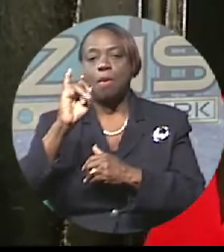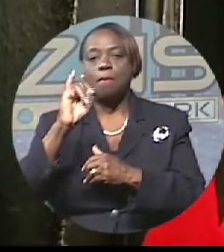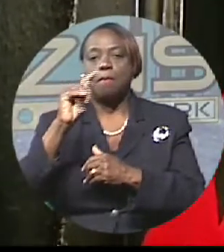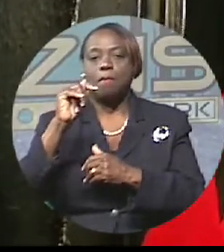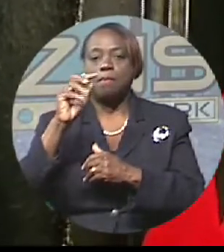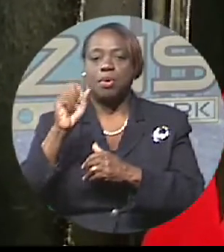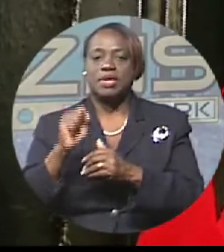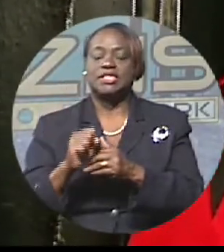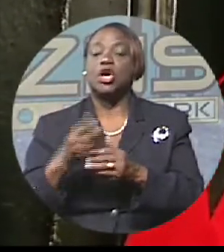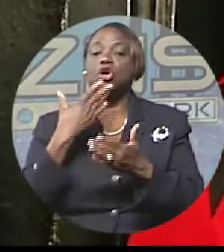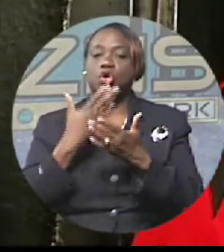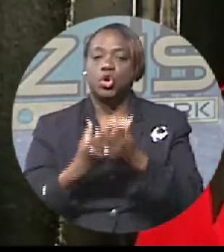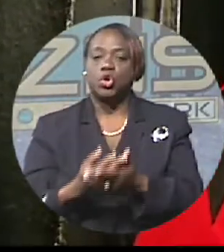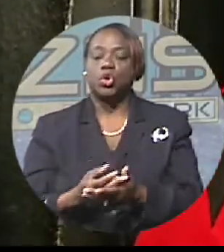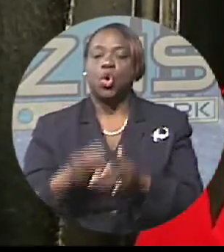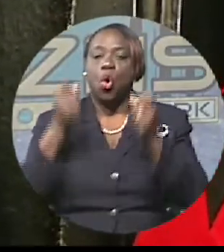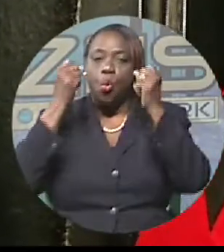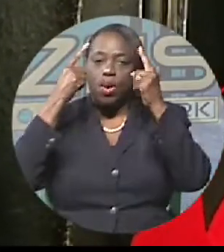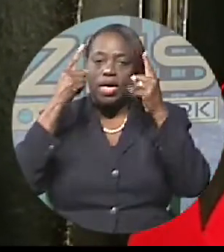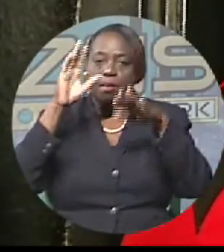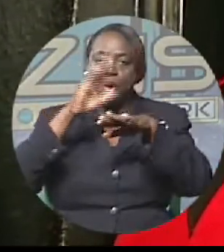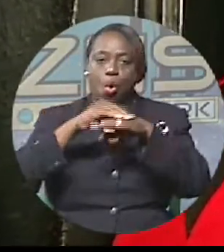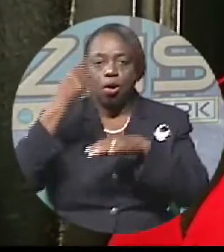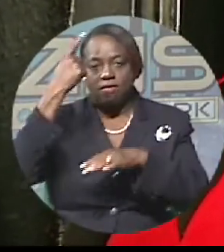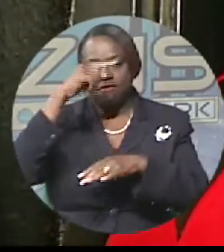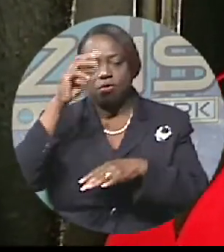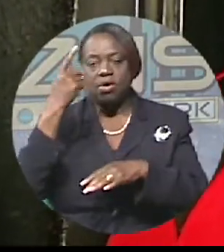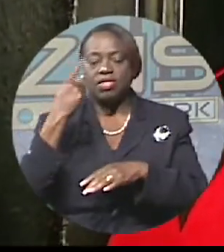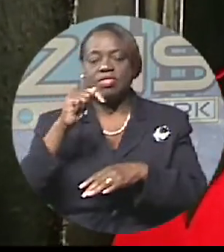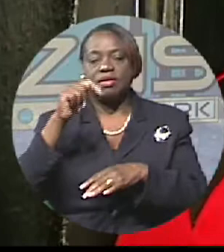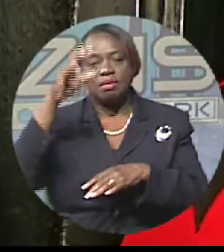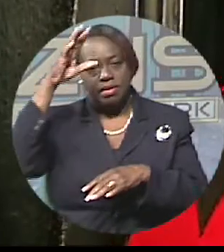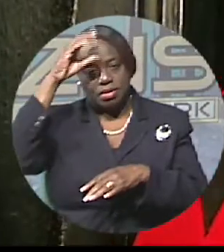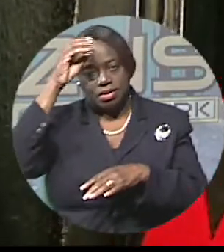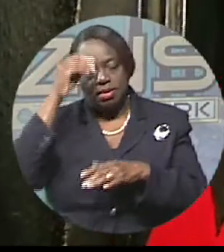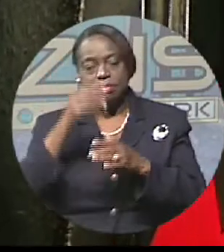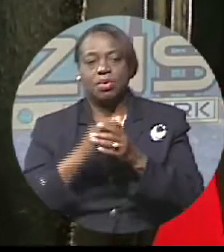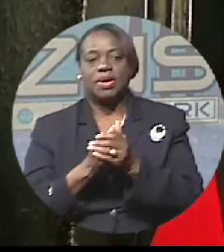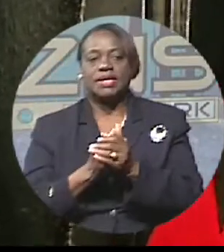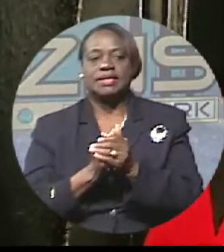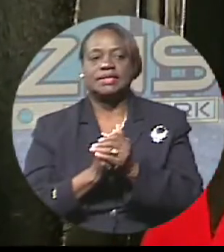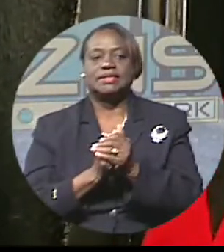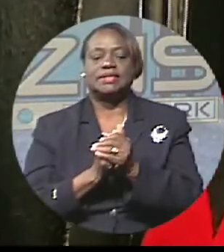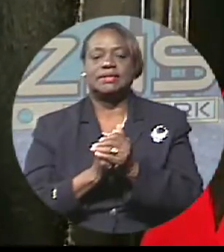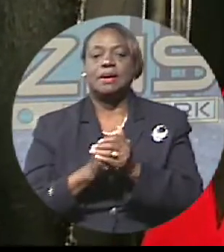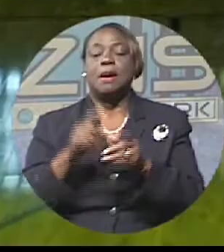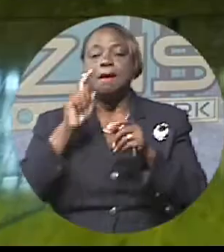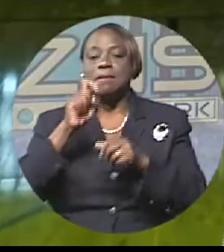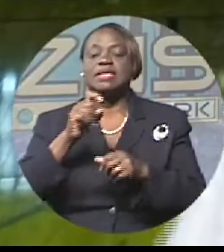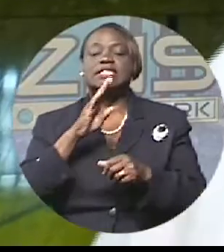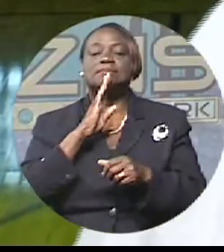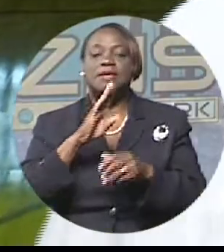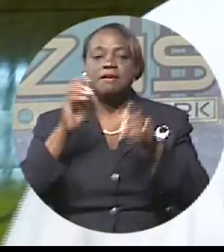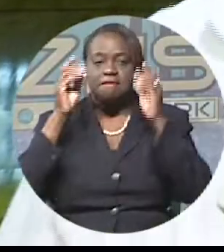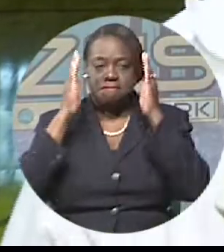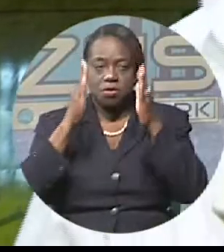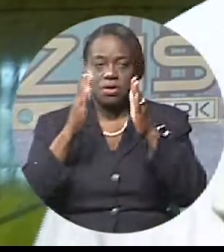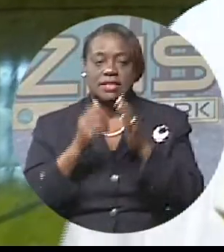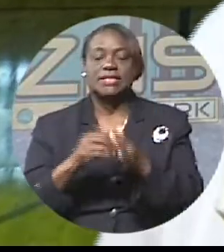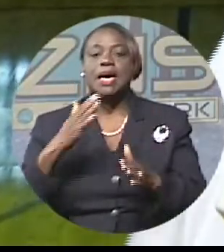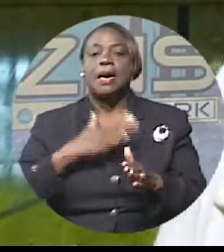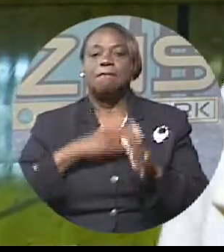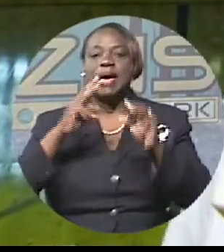along with myself. They have to be more mentally prepared and focused in order for us to continue in this tournament and go further. My team going to get